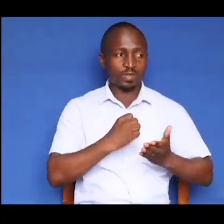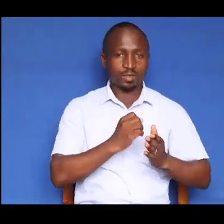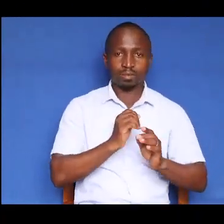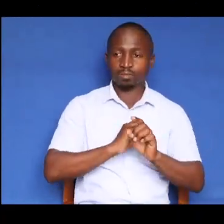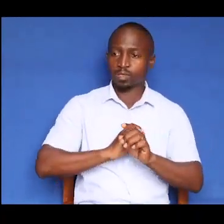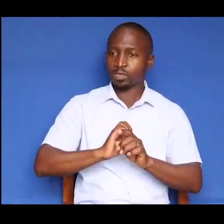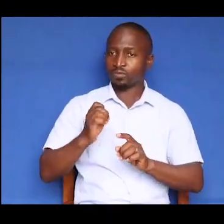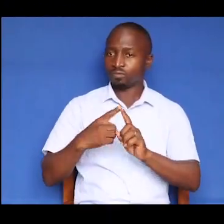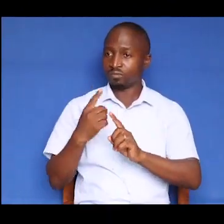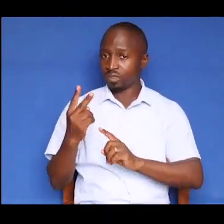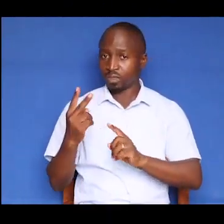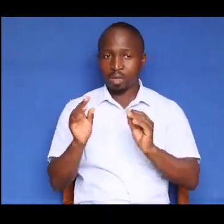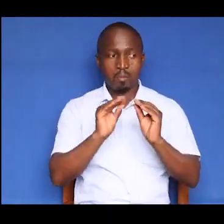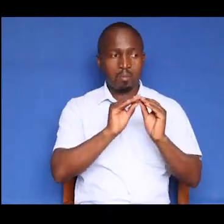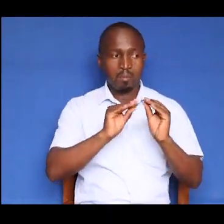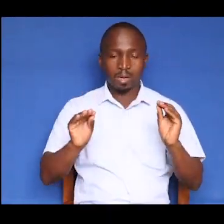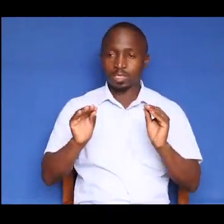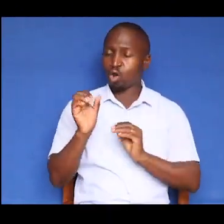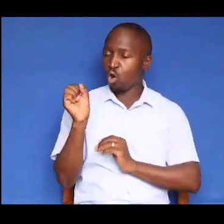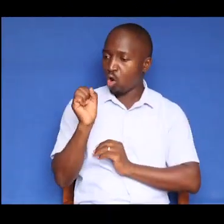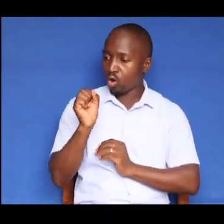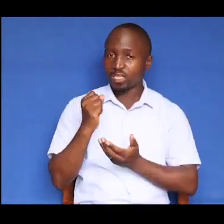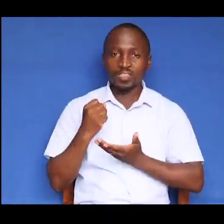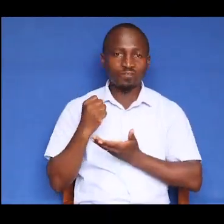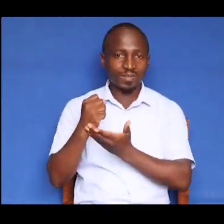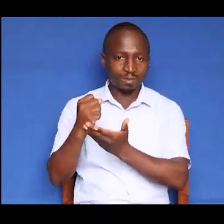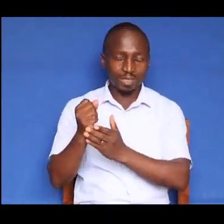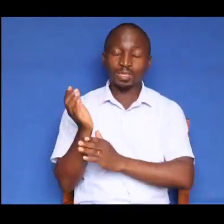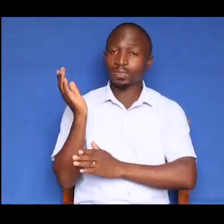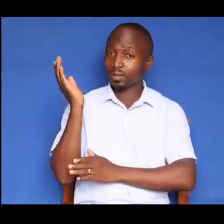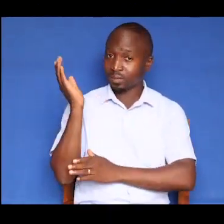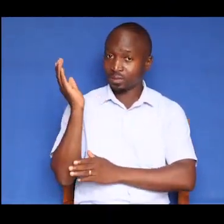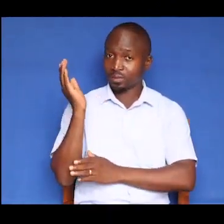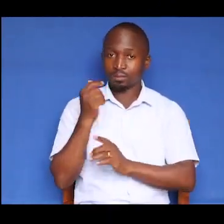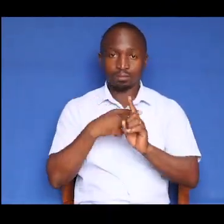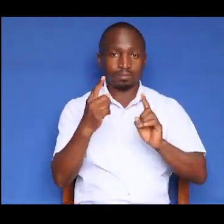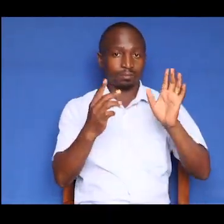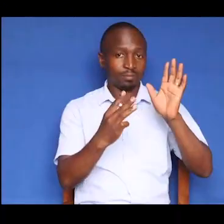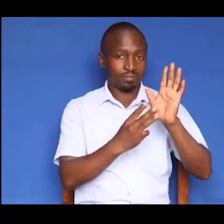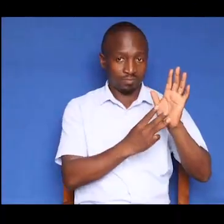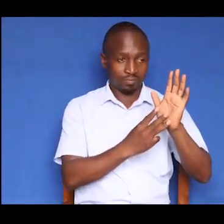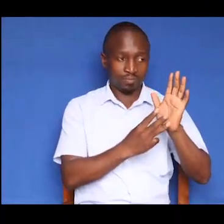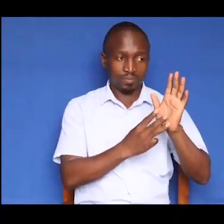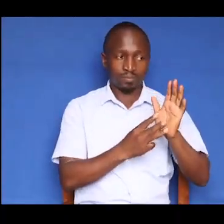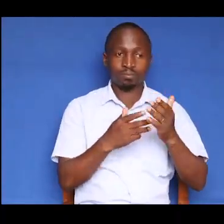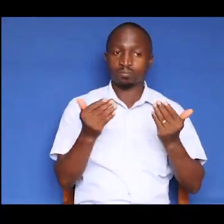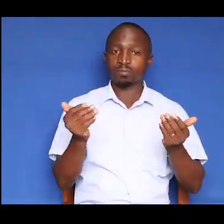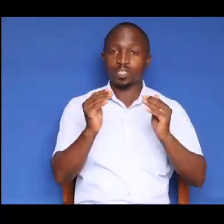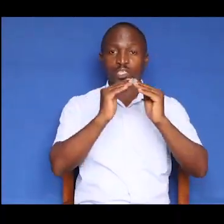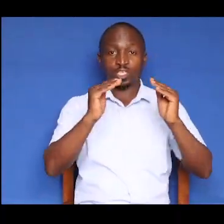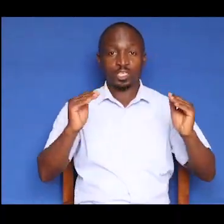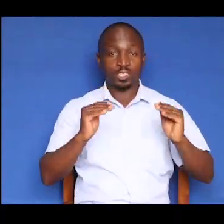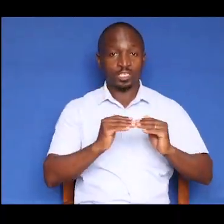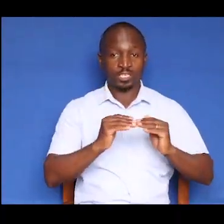1,200 minus old investment, which is 800. So change in